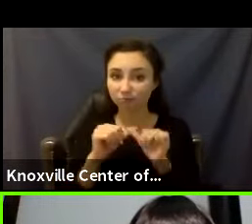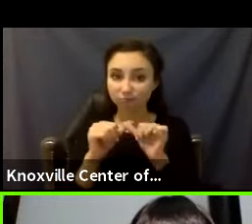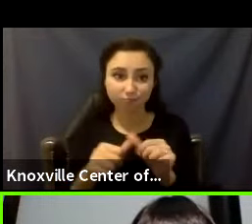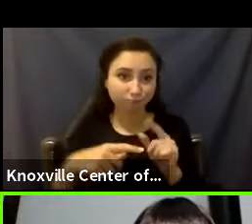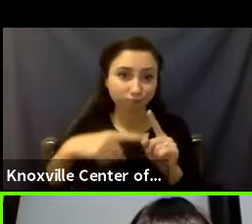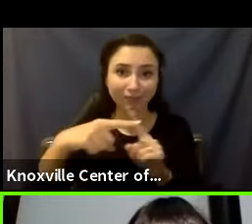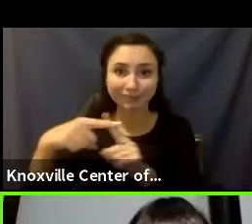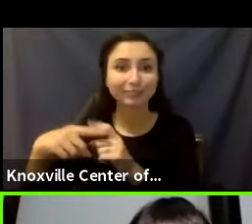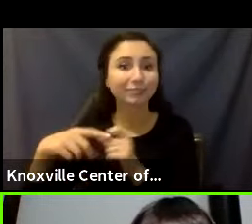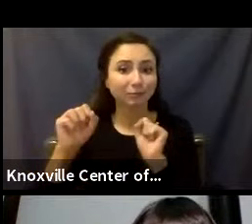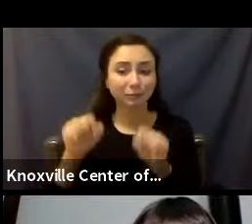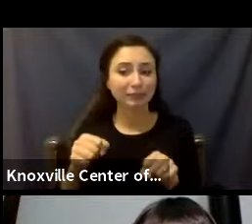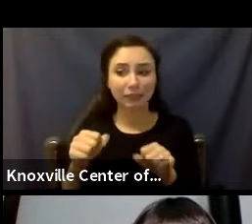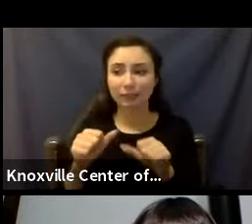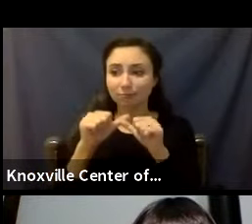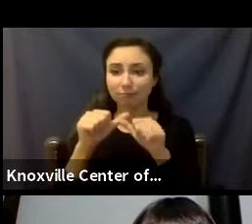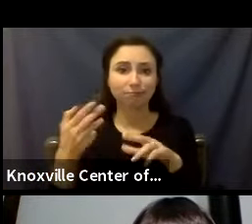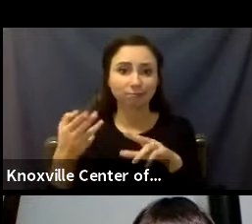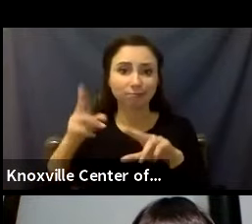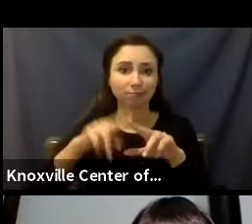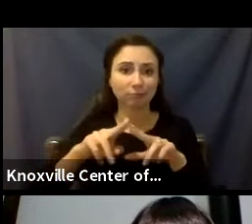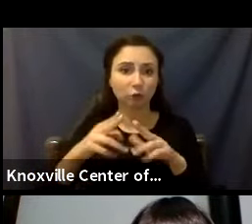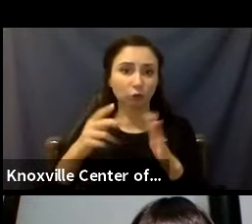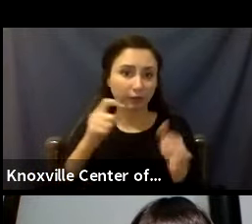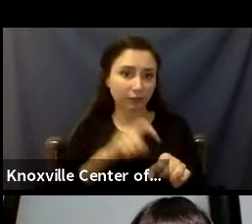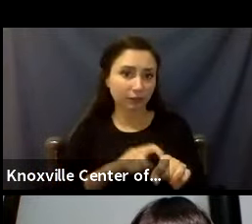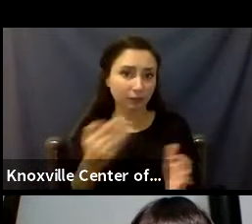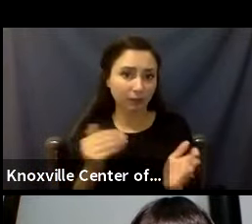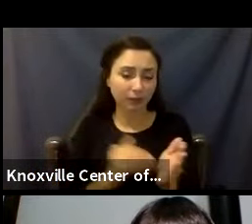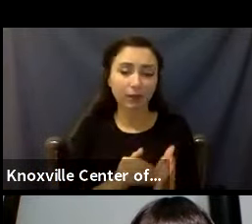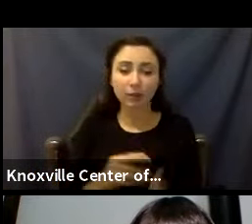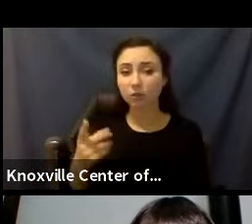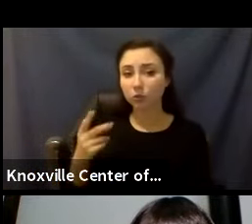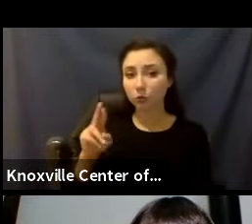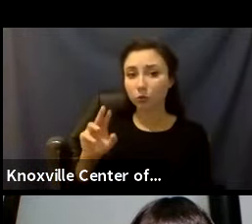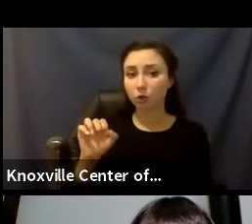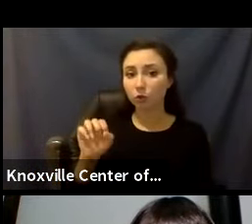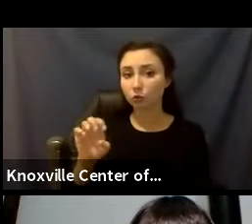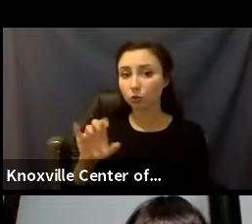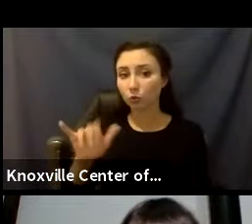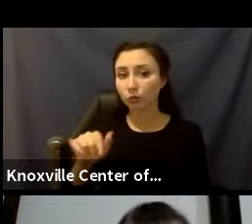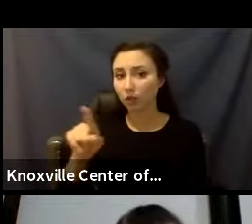later. So Dr. Sousa has made a motion. Do we have a second?